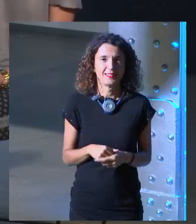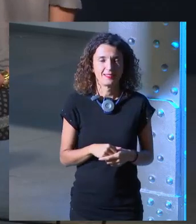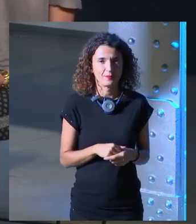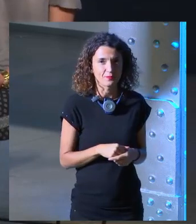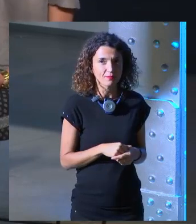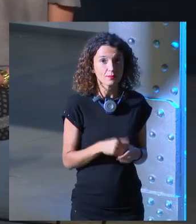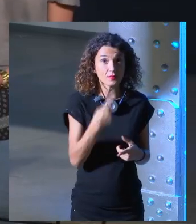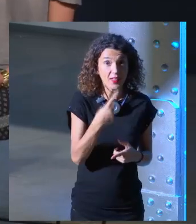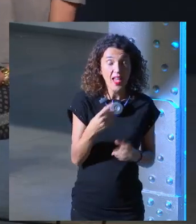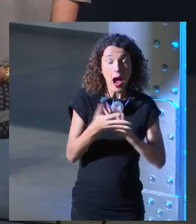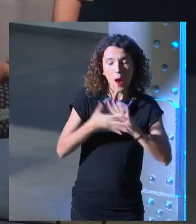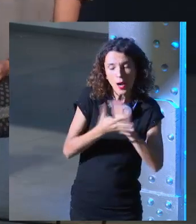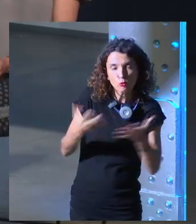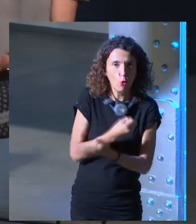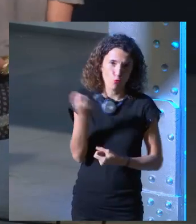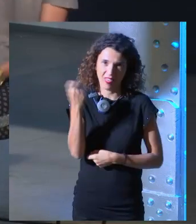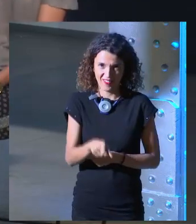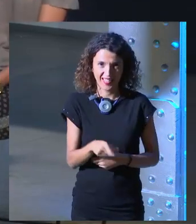about everything.